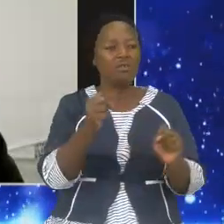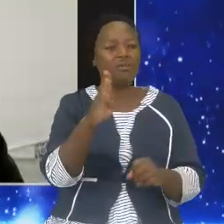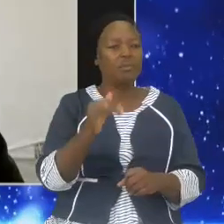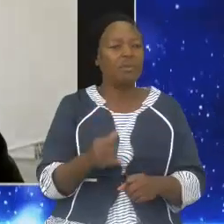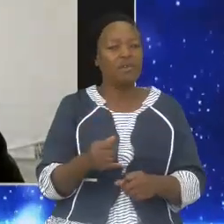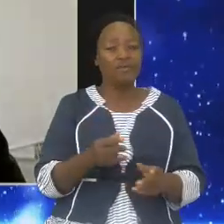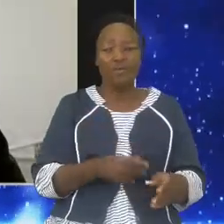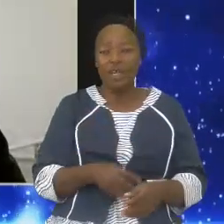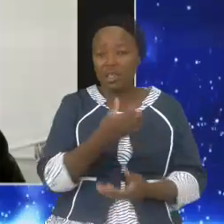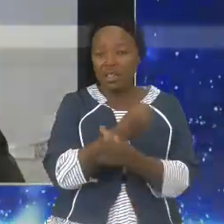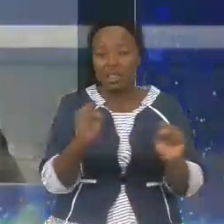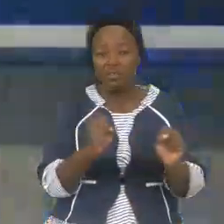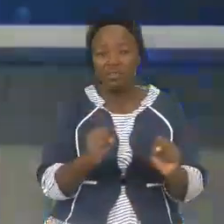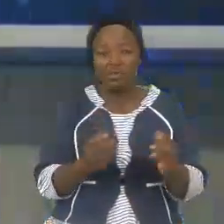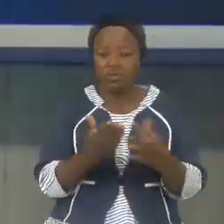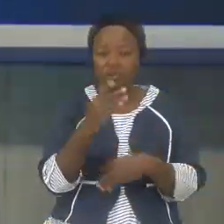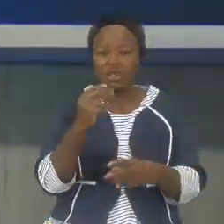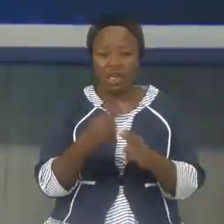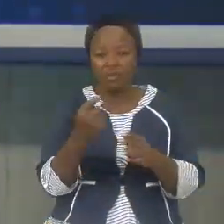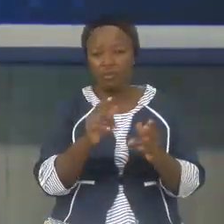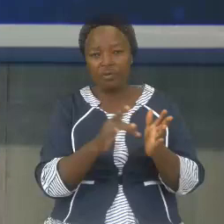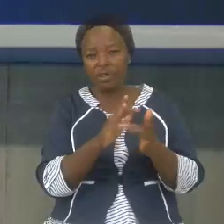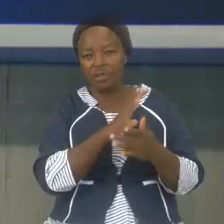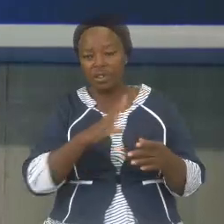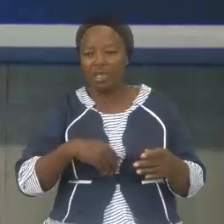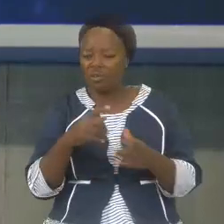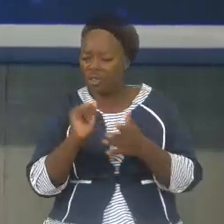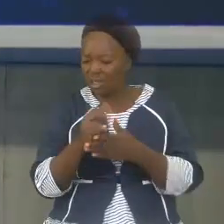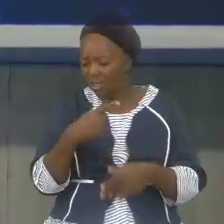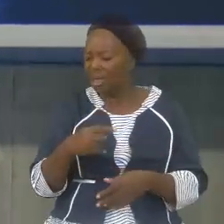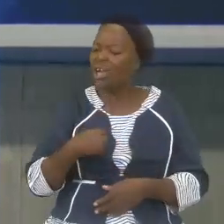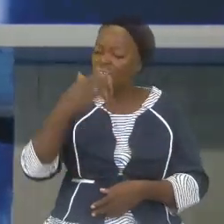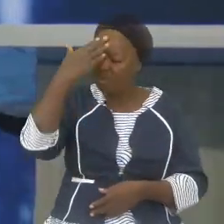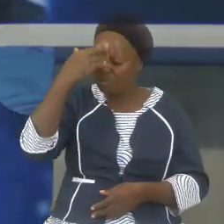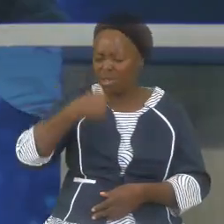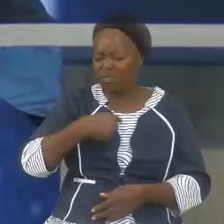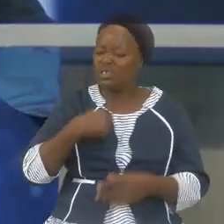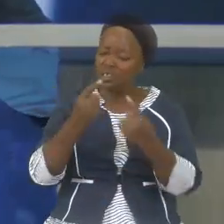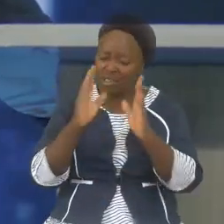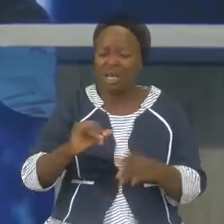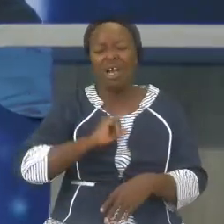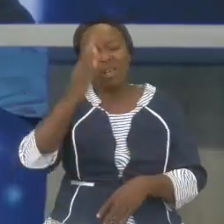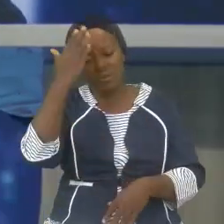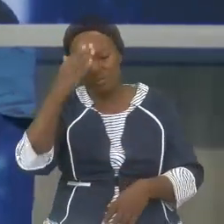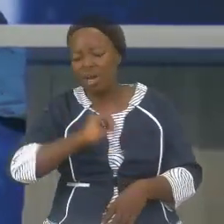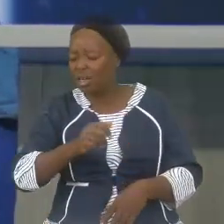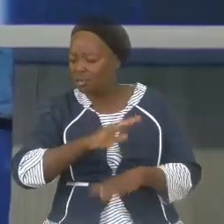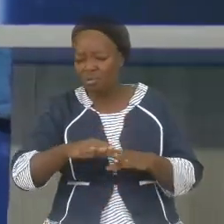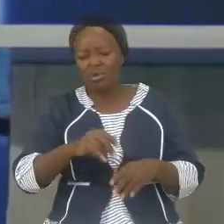who say, I am guilty, I know my sin, I know I'm a sinner, but I take you, I accept you, I believe